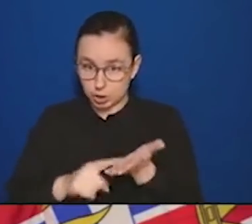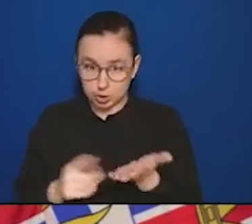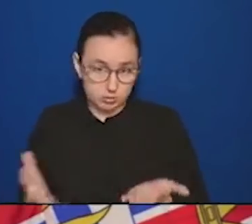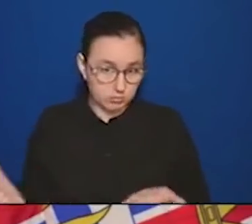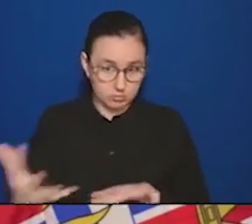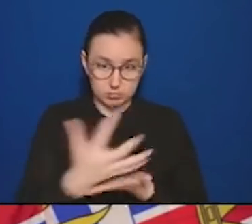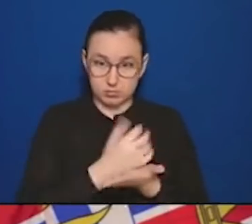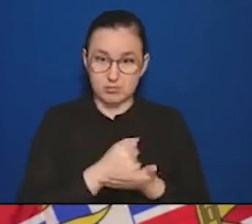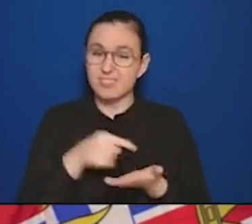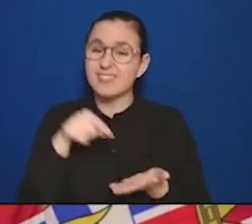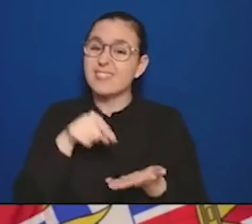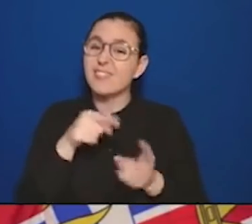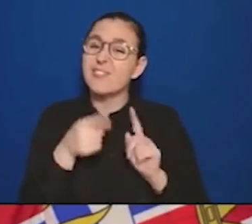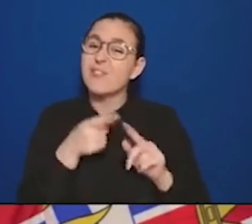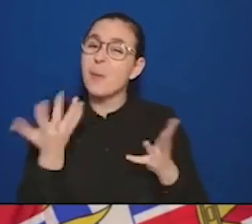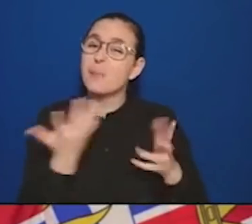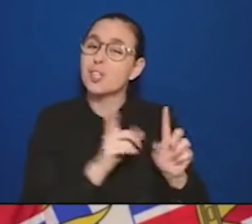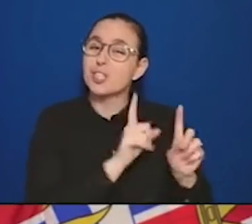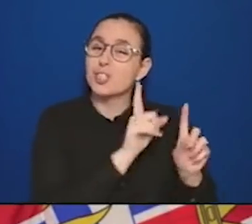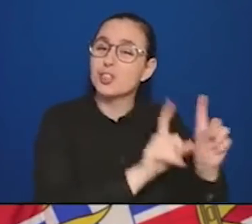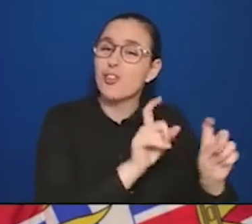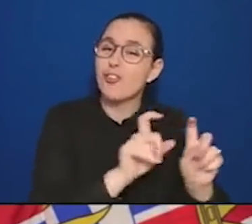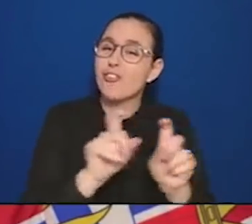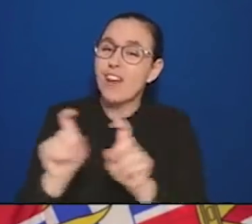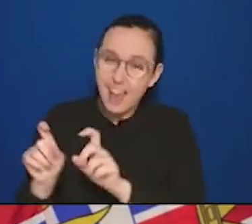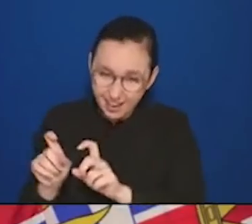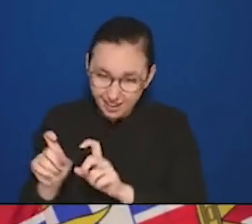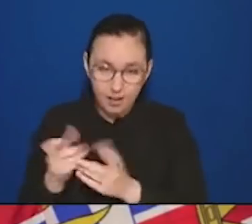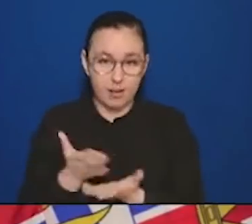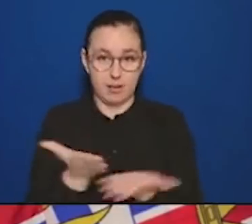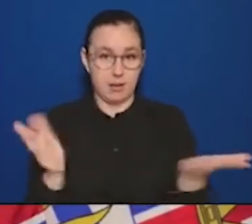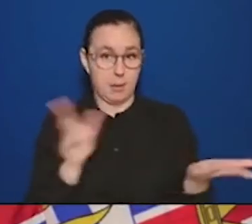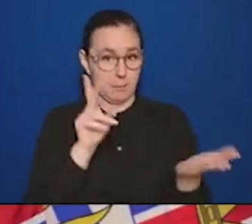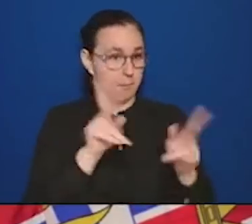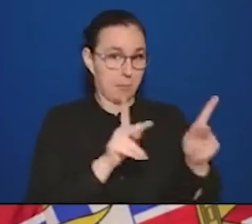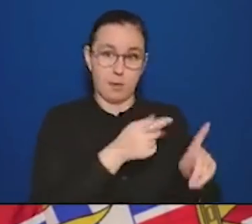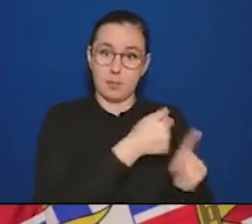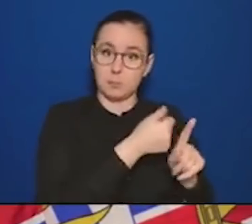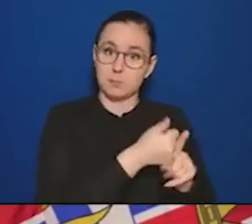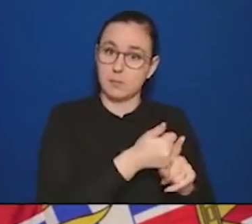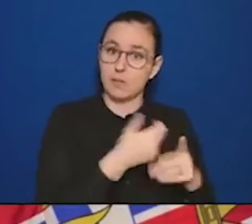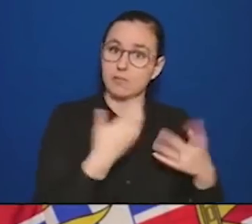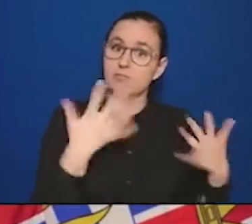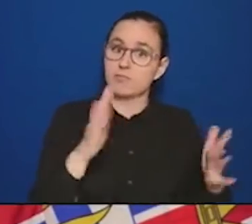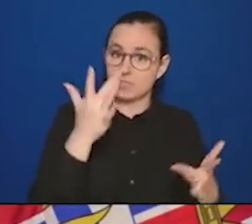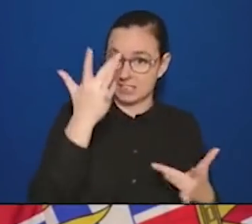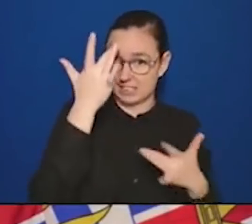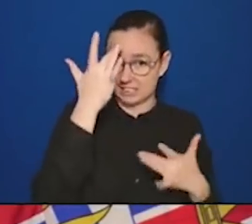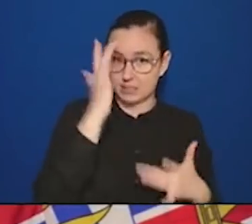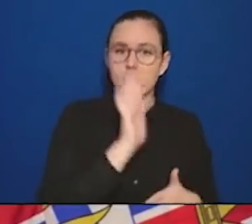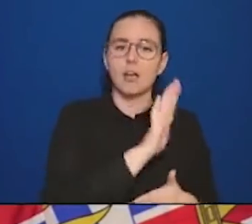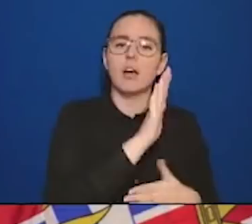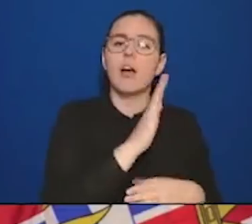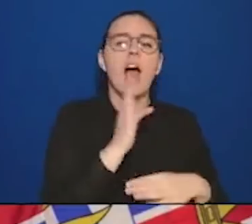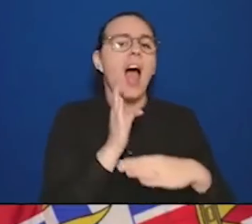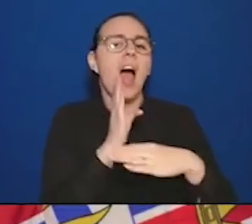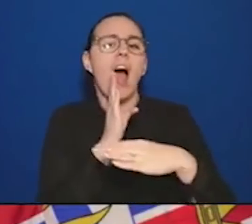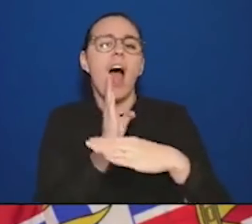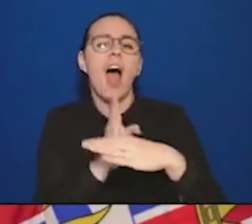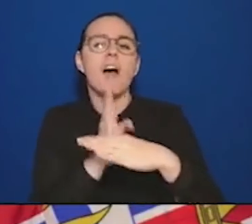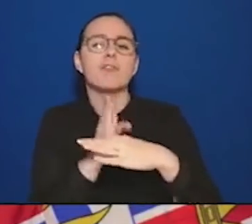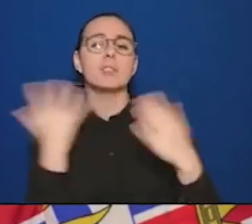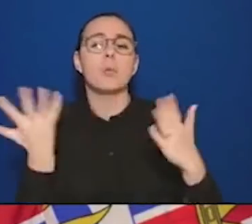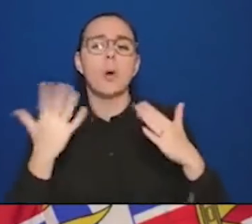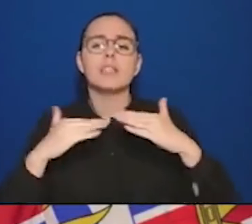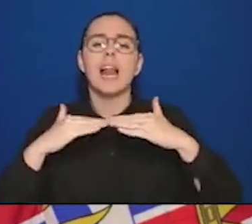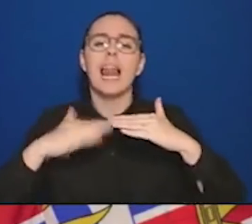us that people who felt too sick to go to work, they utilize on average less than 5 days. And